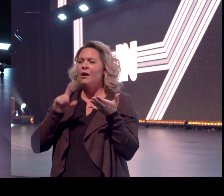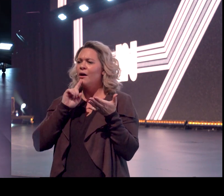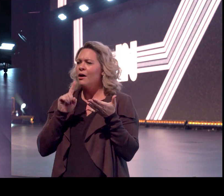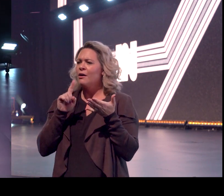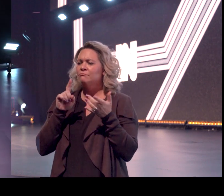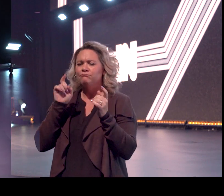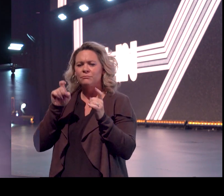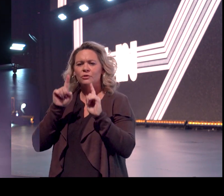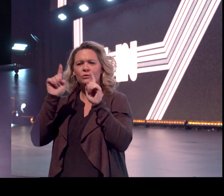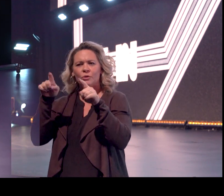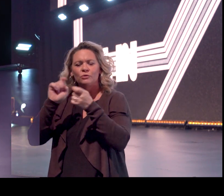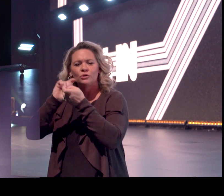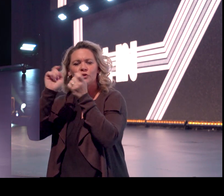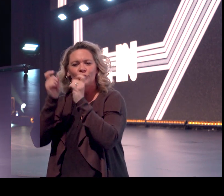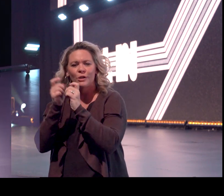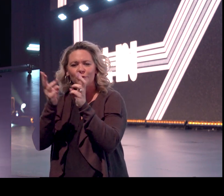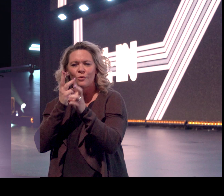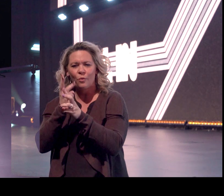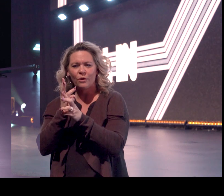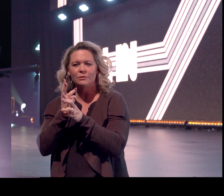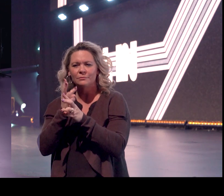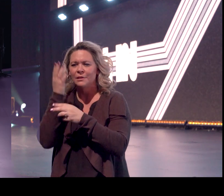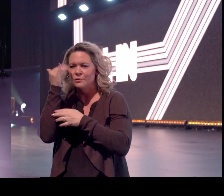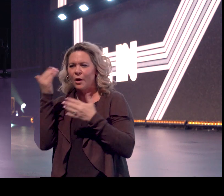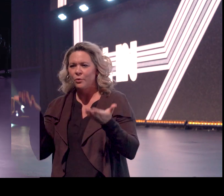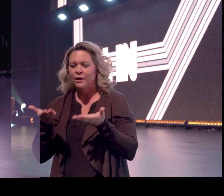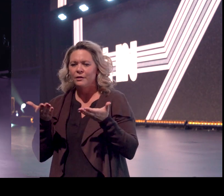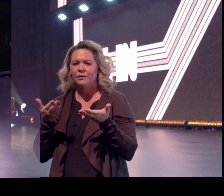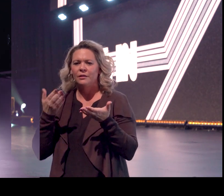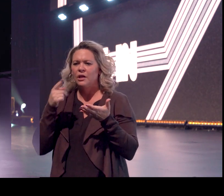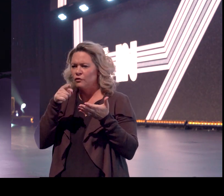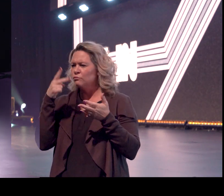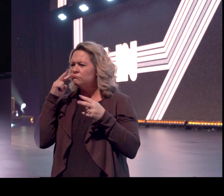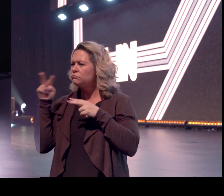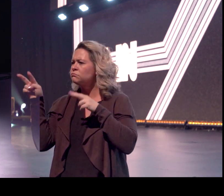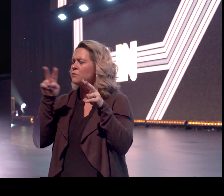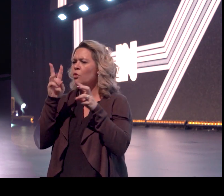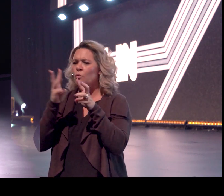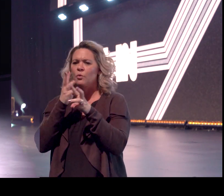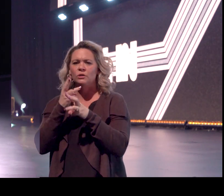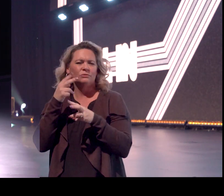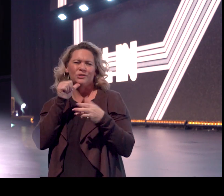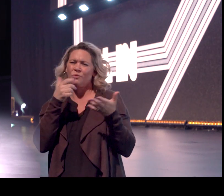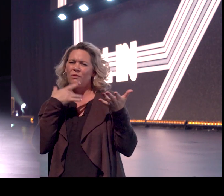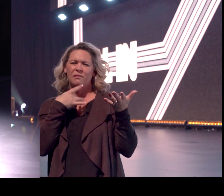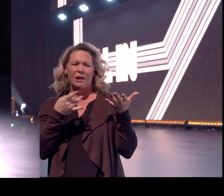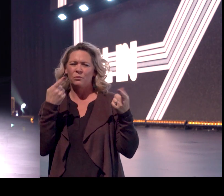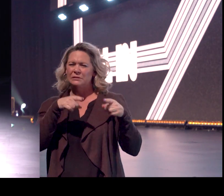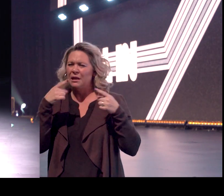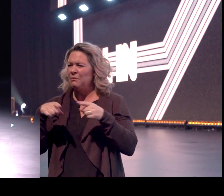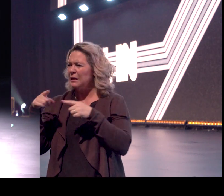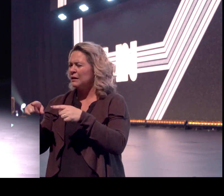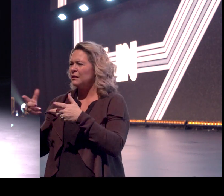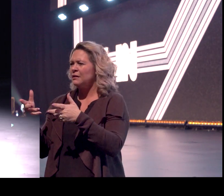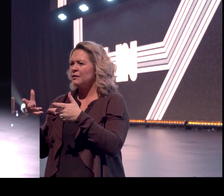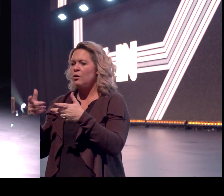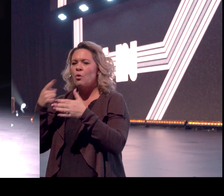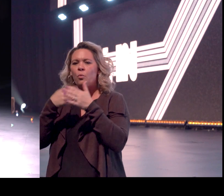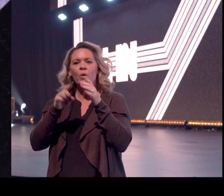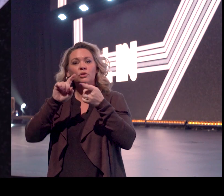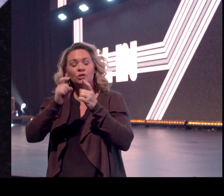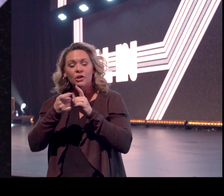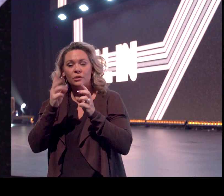were designed to go change the world. Some of you look around our world and you don't like what you see going on in our world.